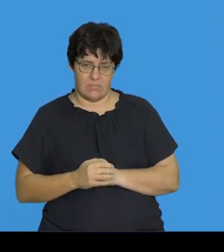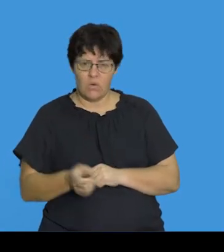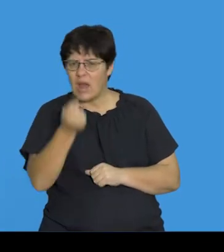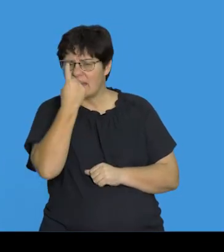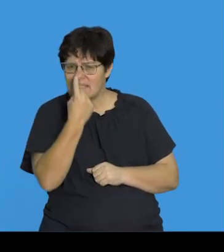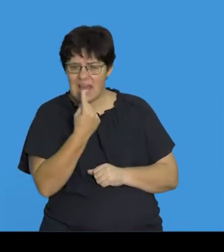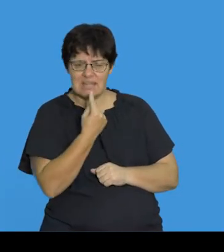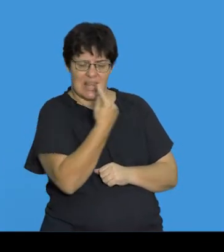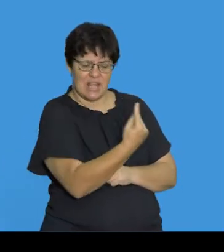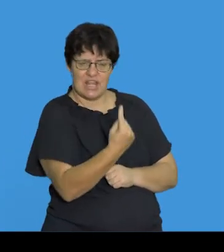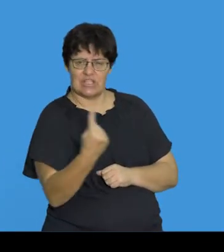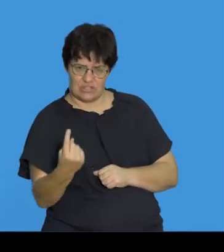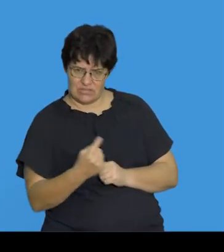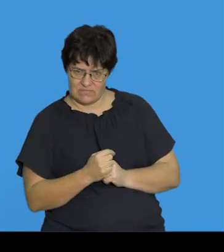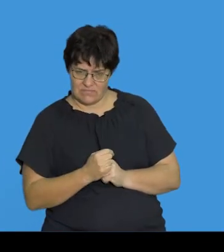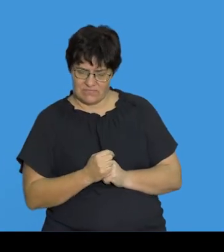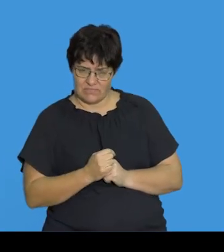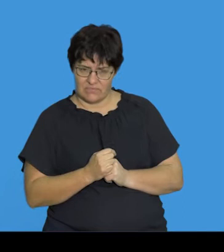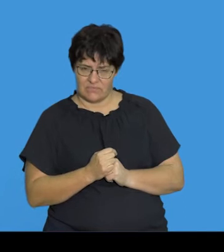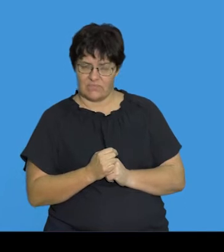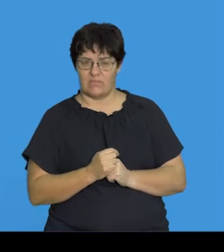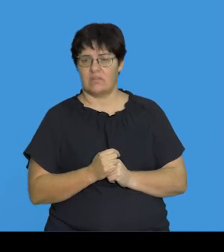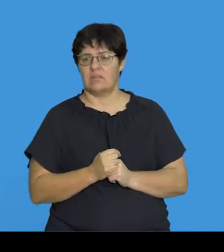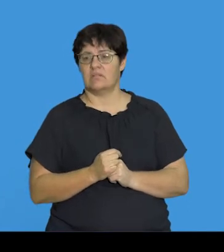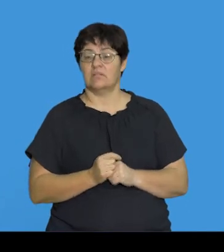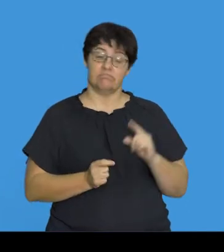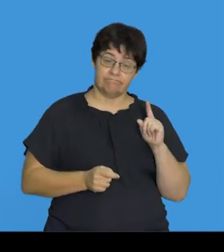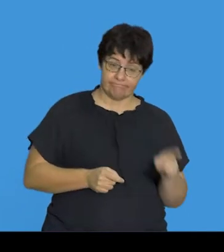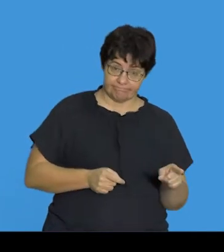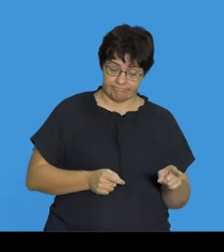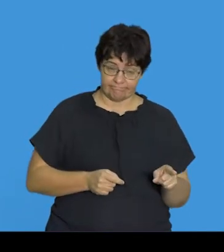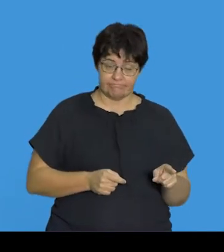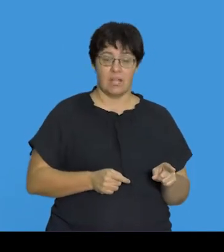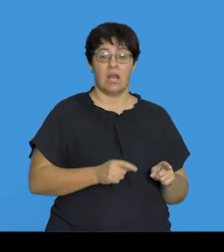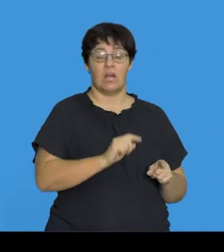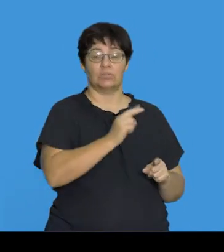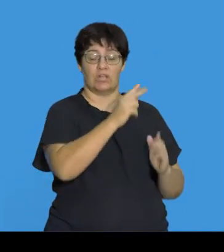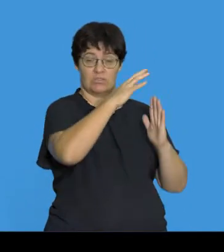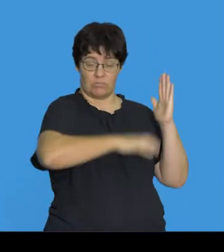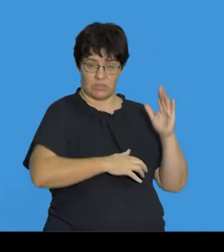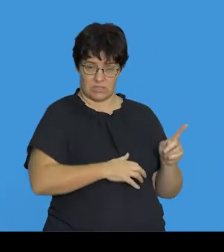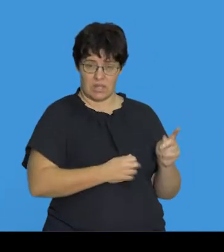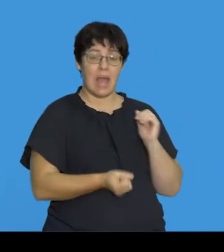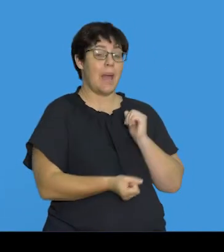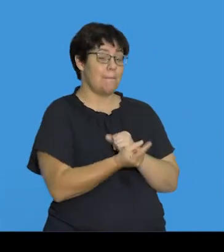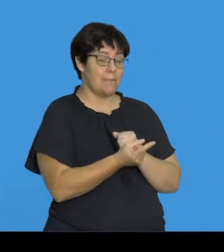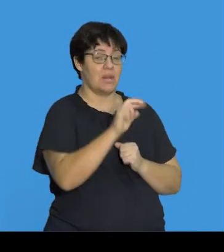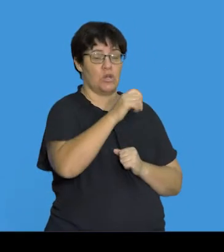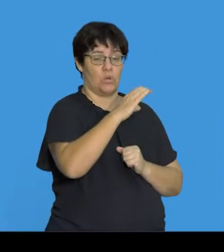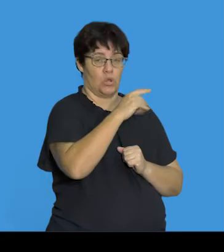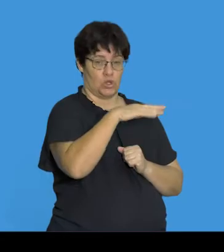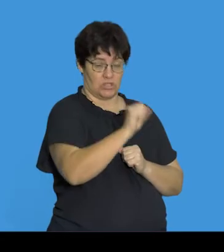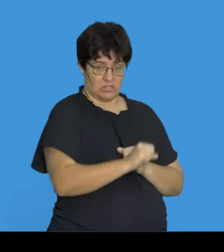Let's try and understand each one of these in further detail. So as I mentioned, transcription occurs in the